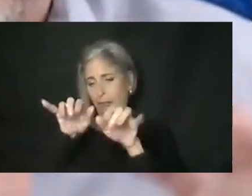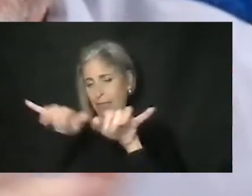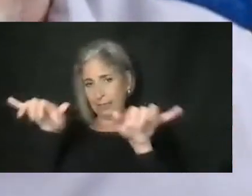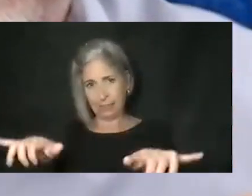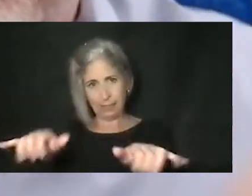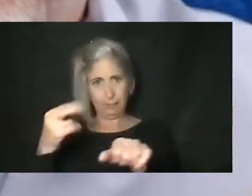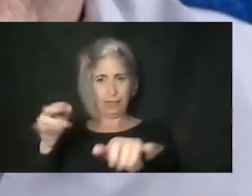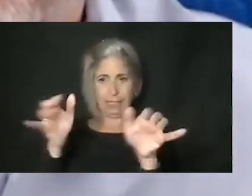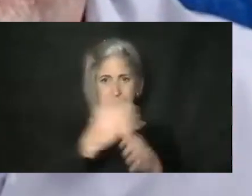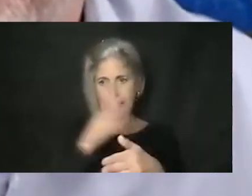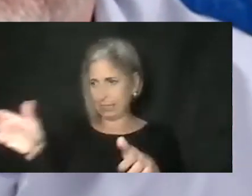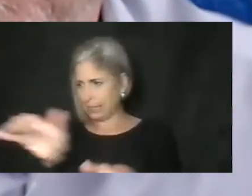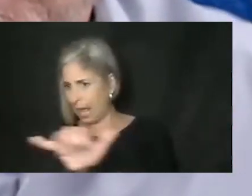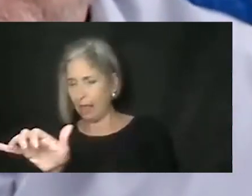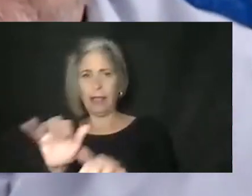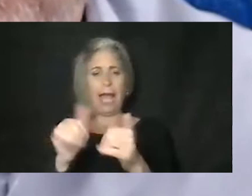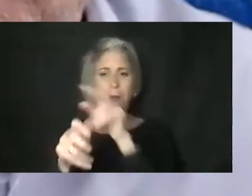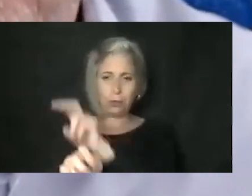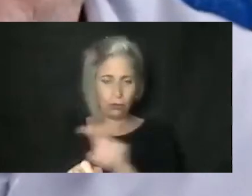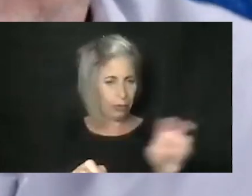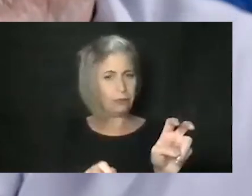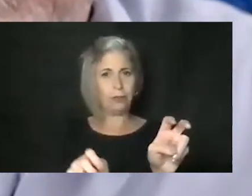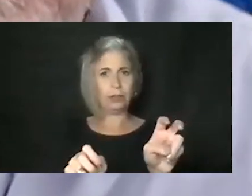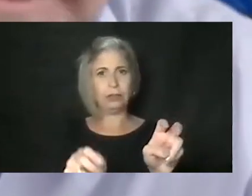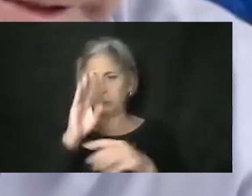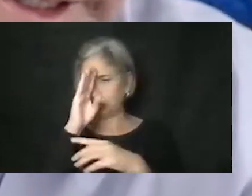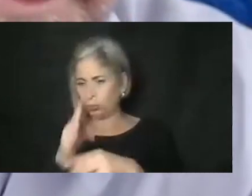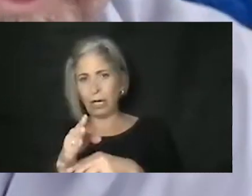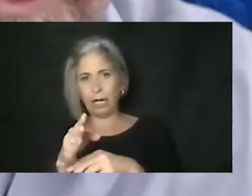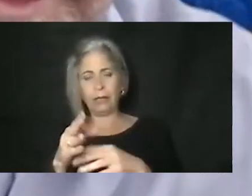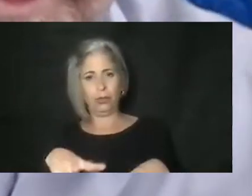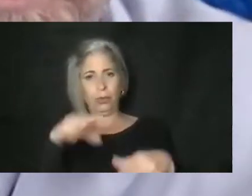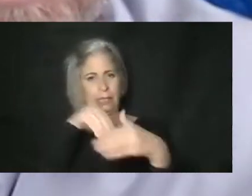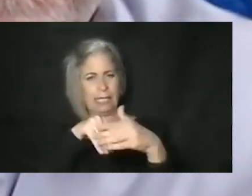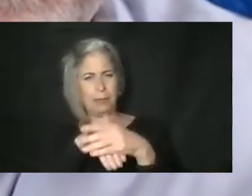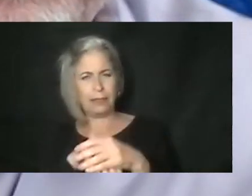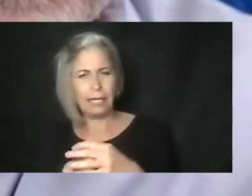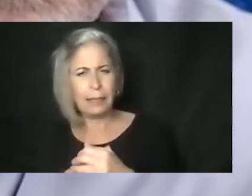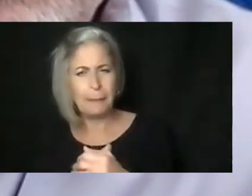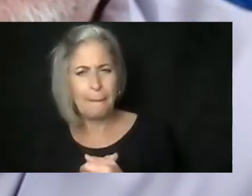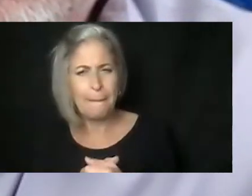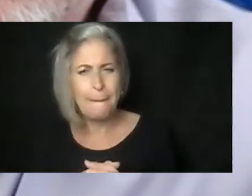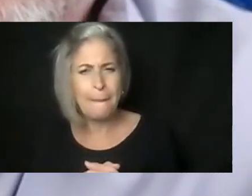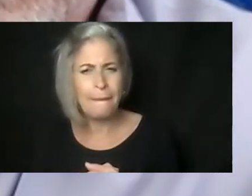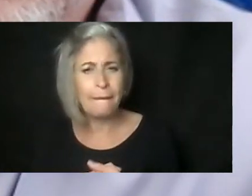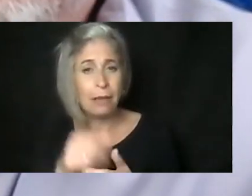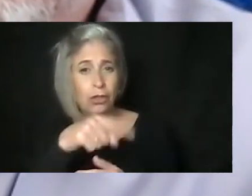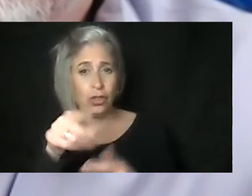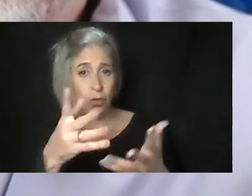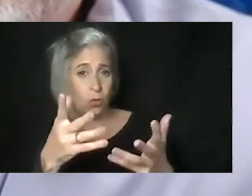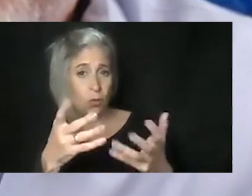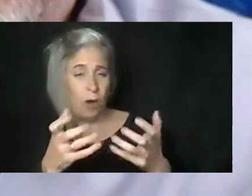usability scale and how that could be transferred over, fairly straightforwardly to accessibility. Do you want